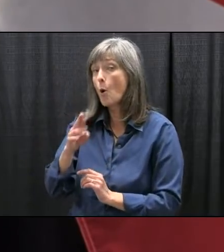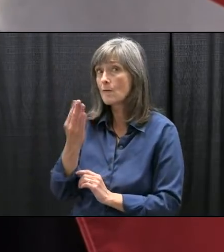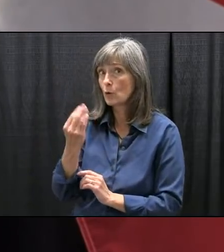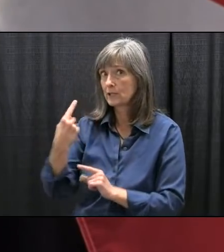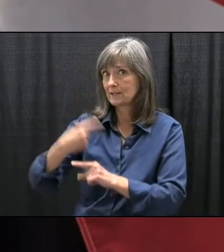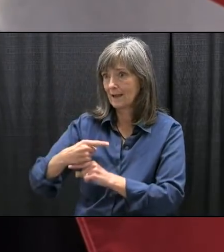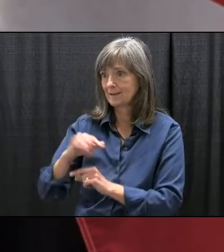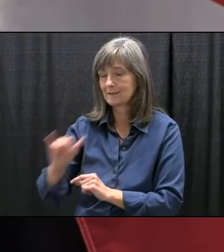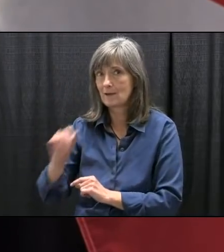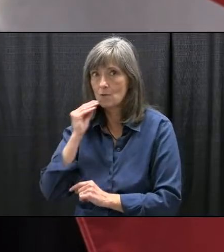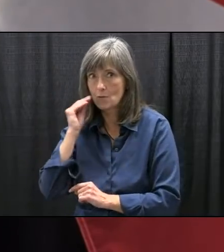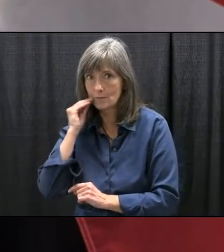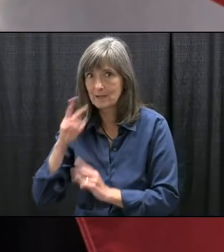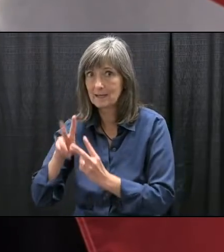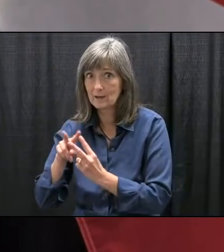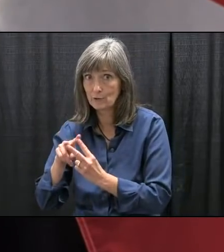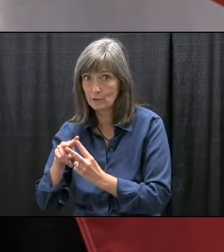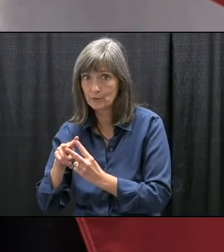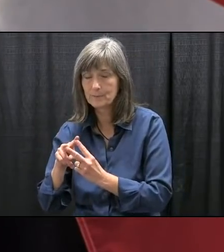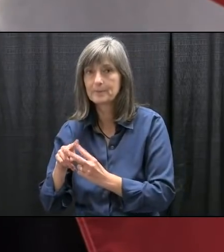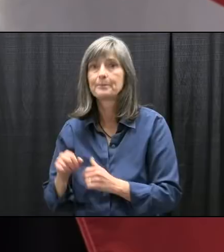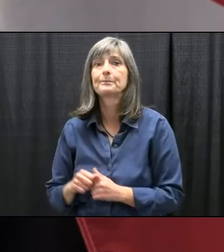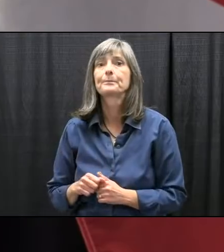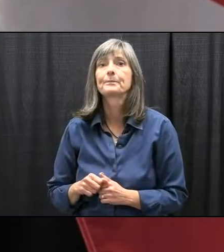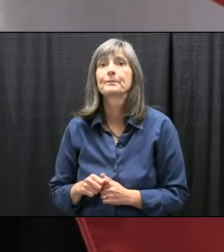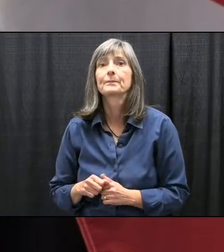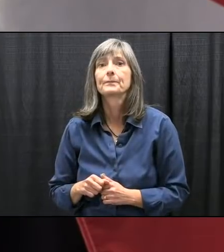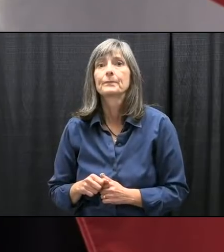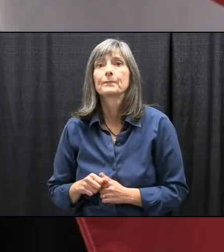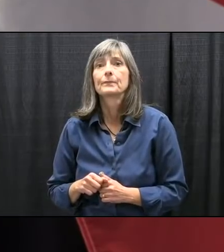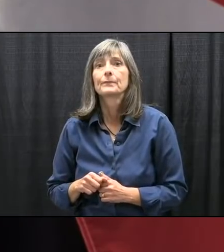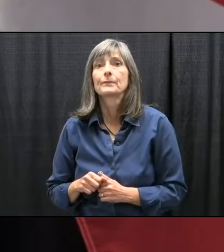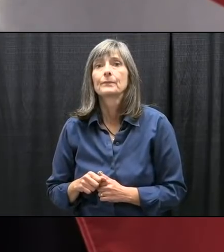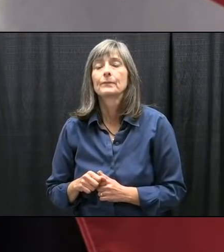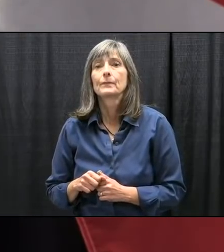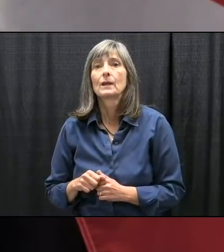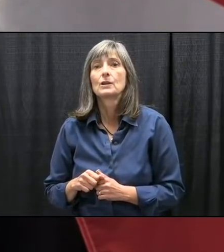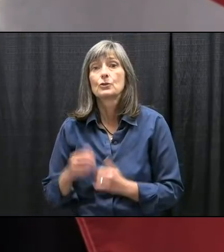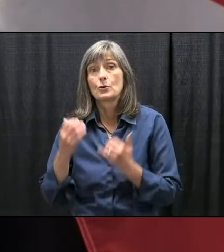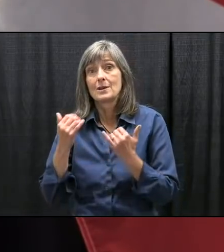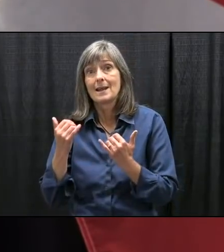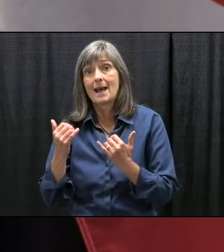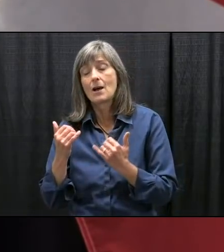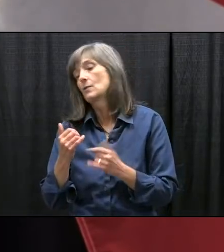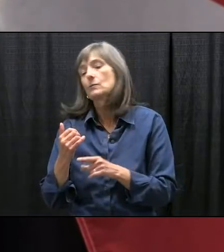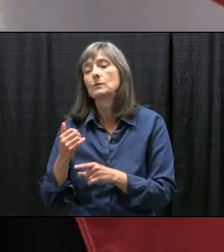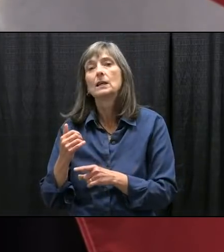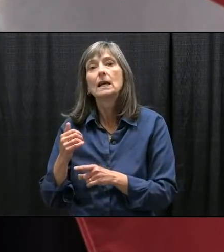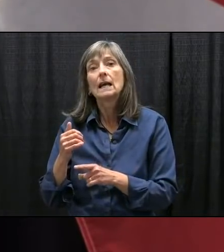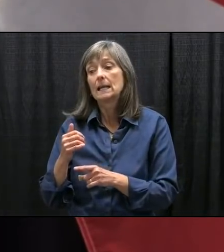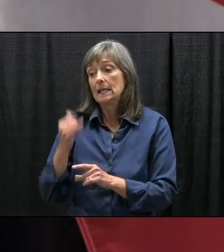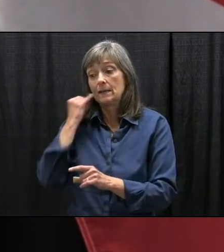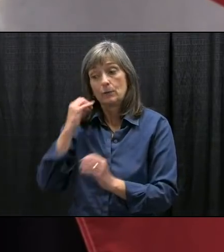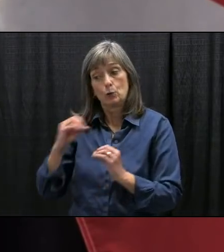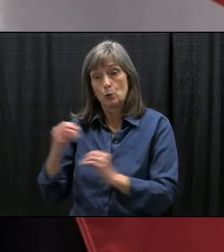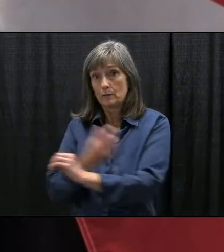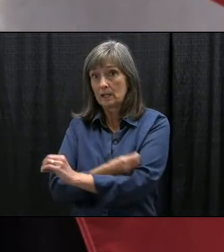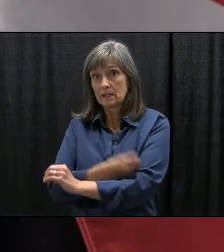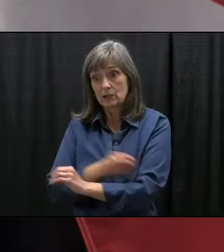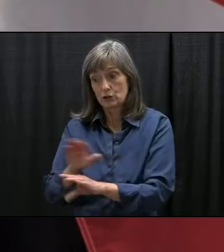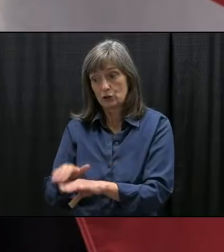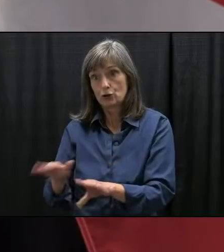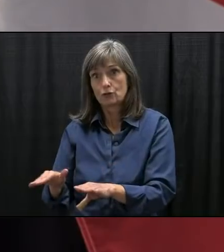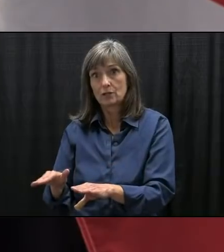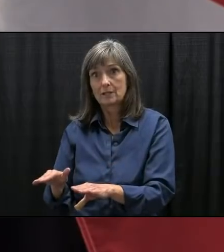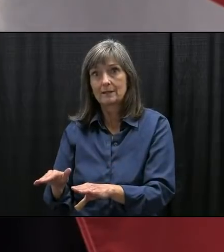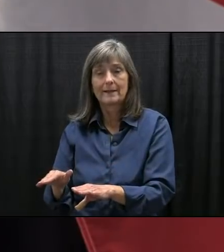is the incubation period and the period for which you present risk. We're also keeping children in terms of transmission, unvaccinated children, from